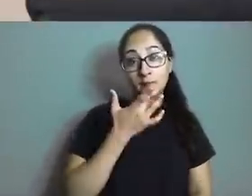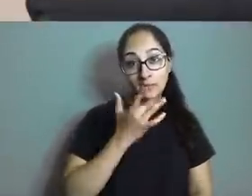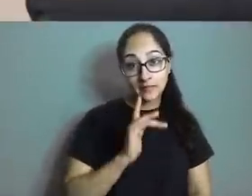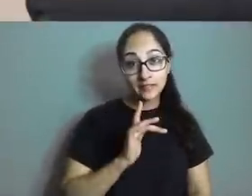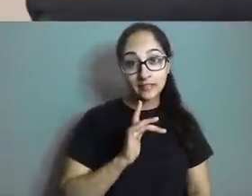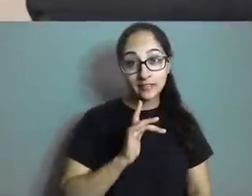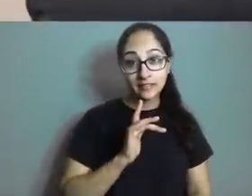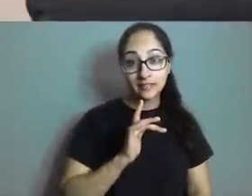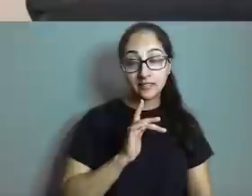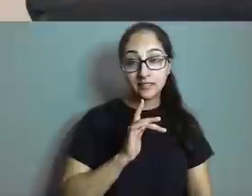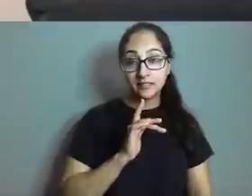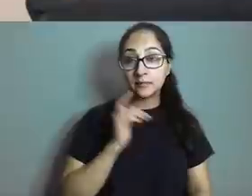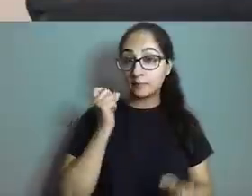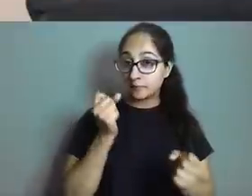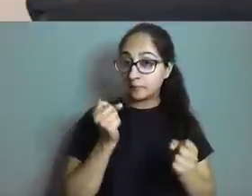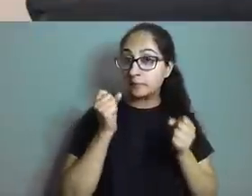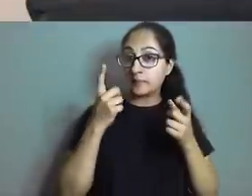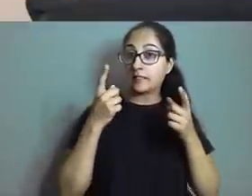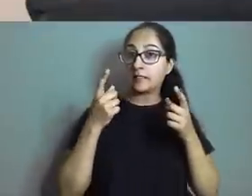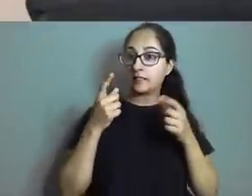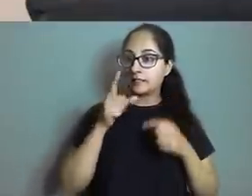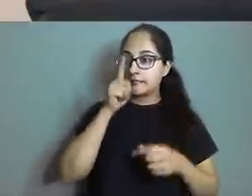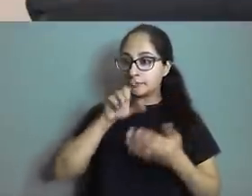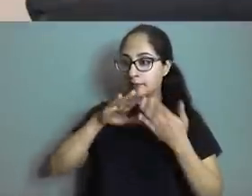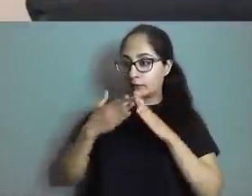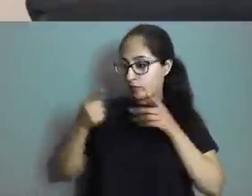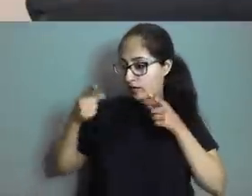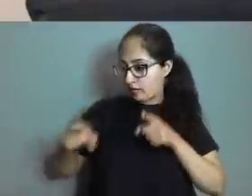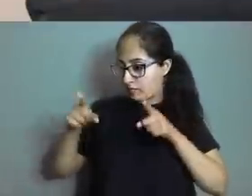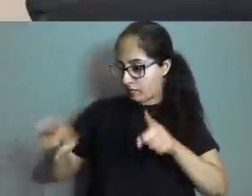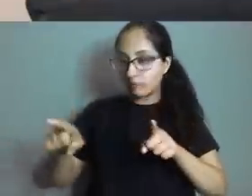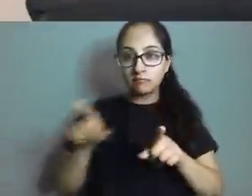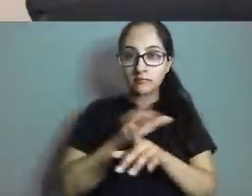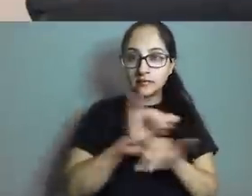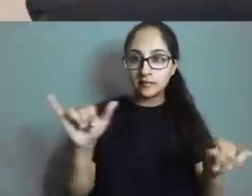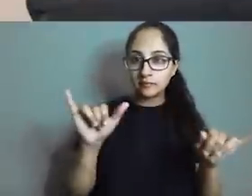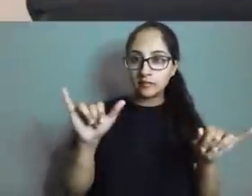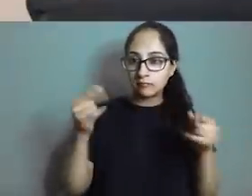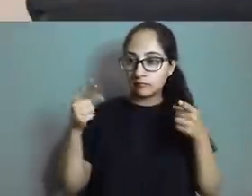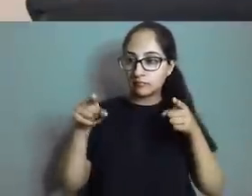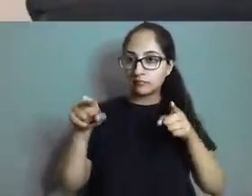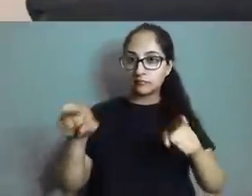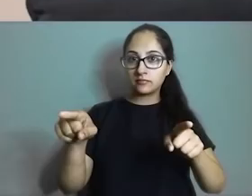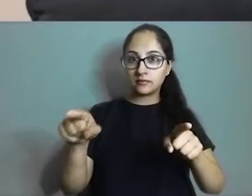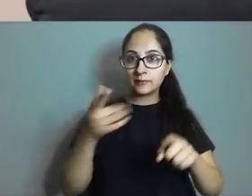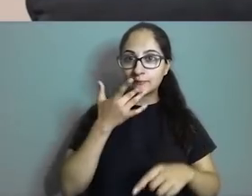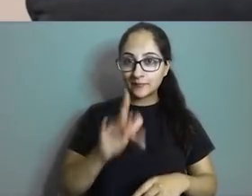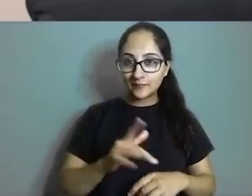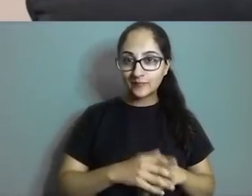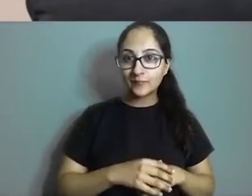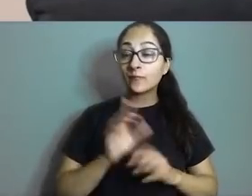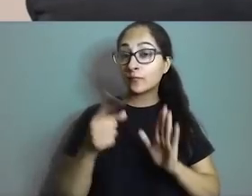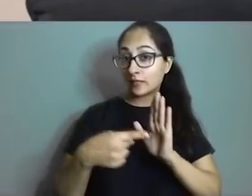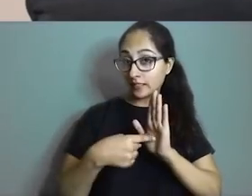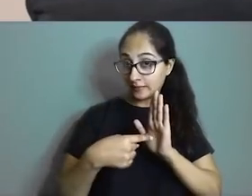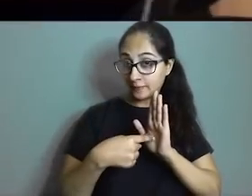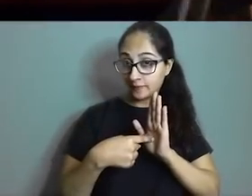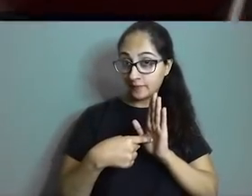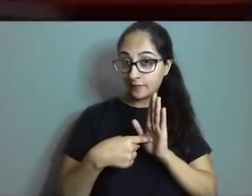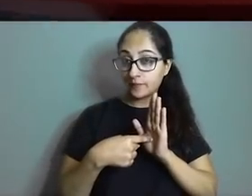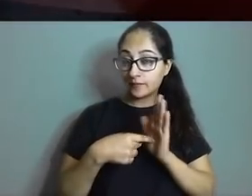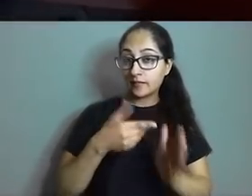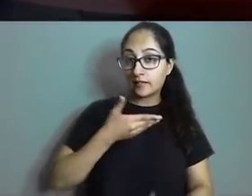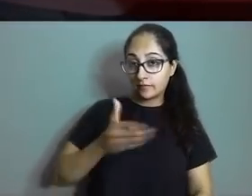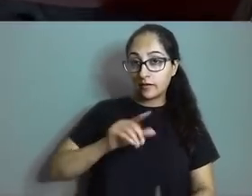fortunate that the timing of my career corresponded with a lot of a lot of things in the ismaili